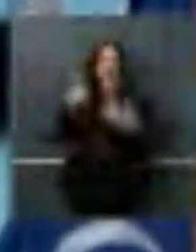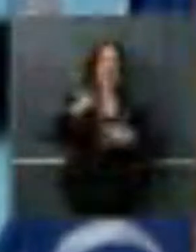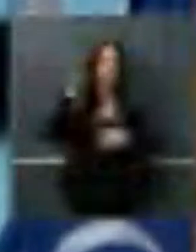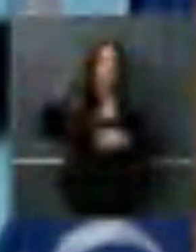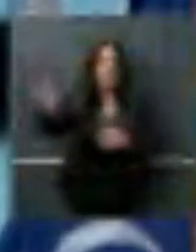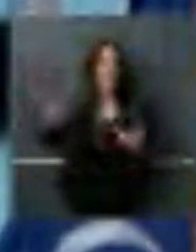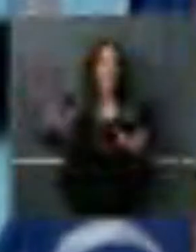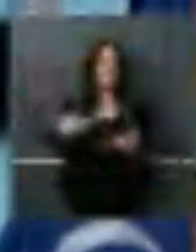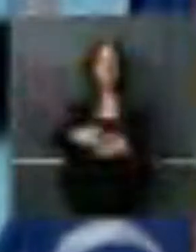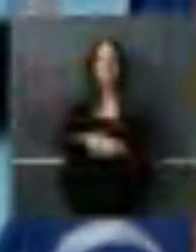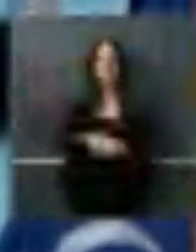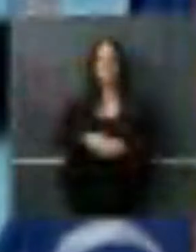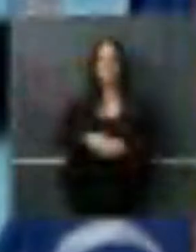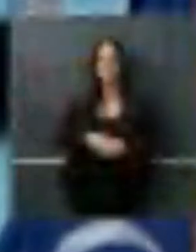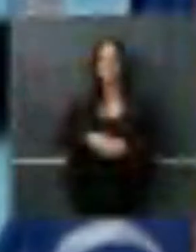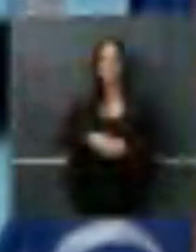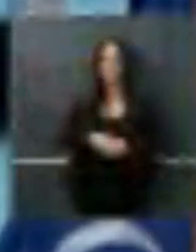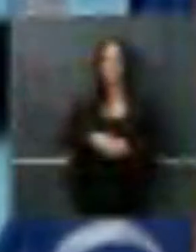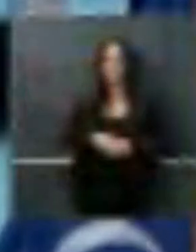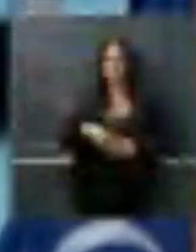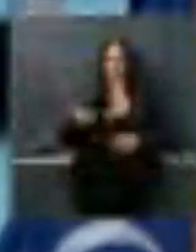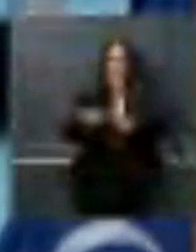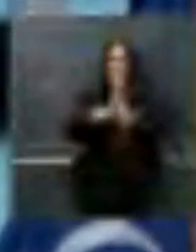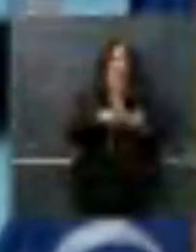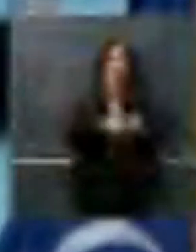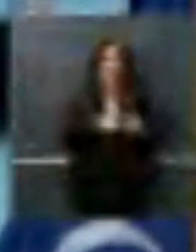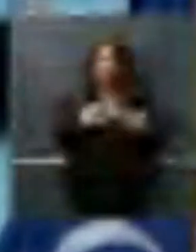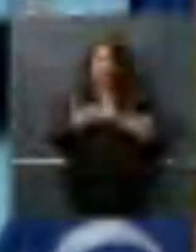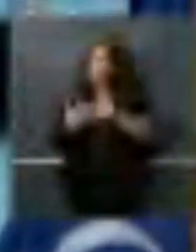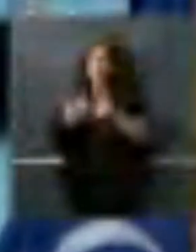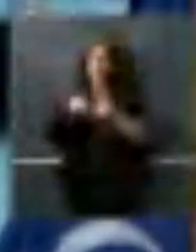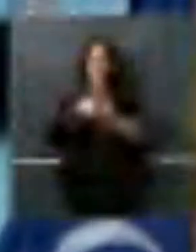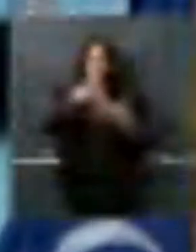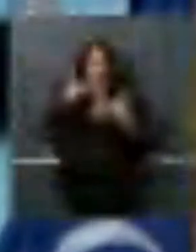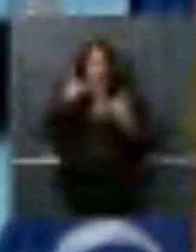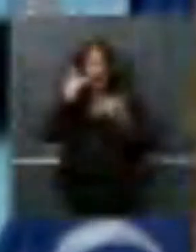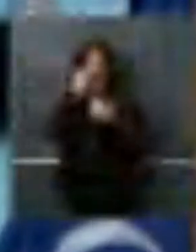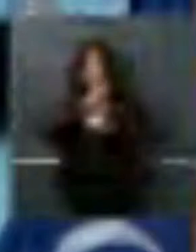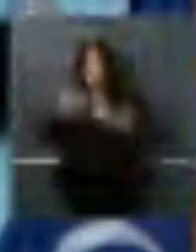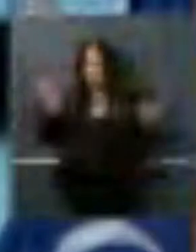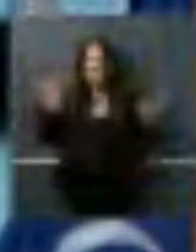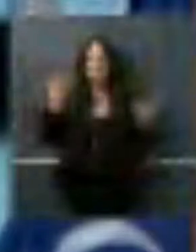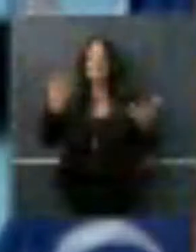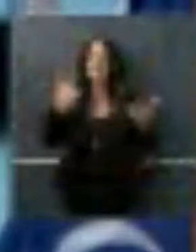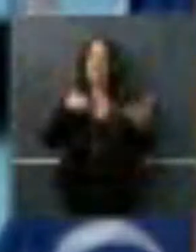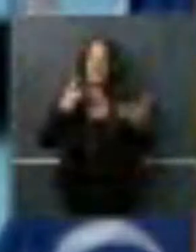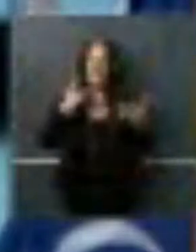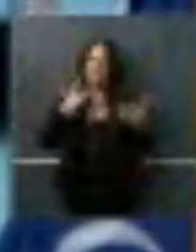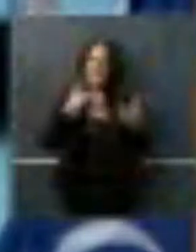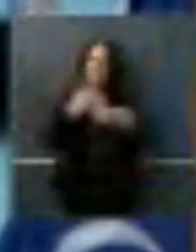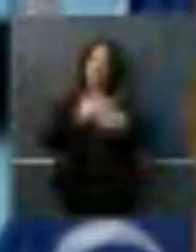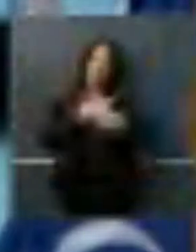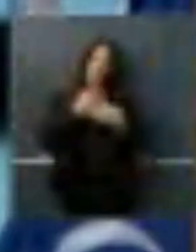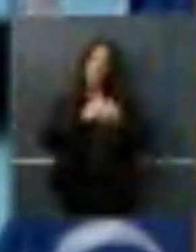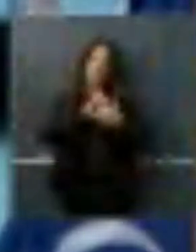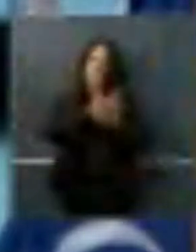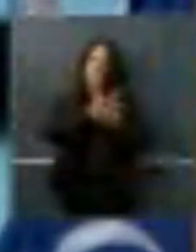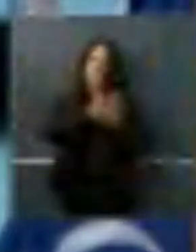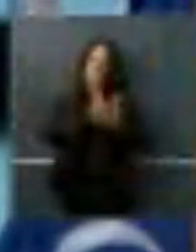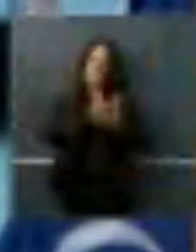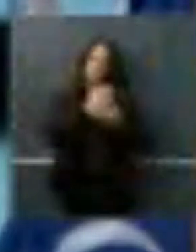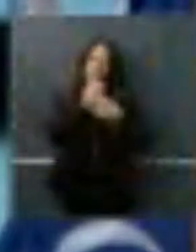with the guidance we put out to all of these districts, guidance, by the way, that was shared with the National Governors Association as best